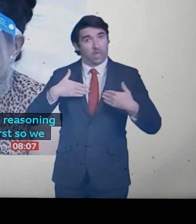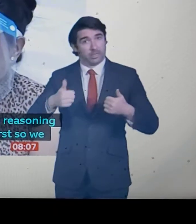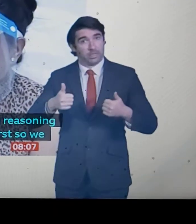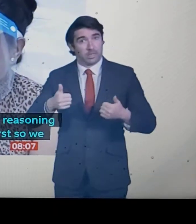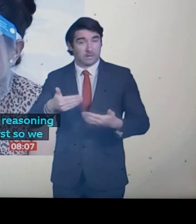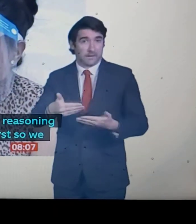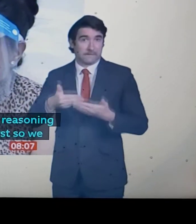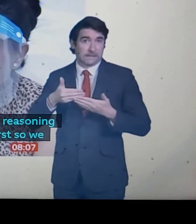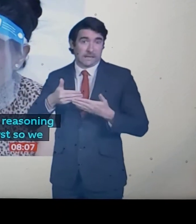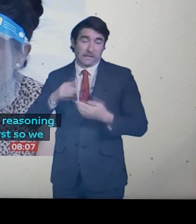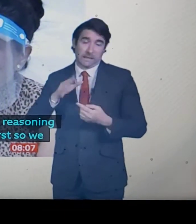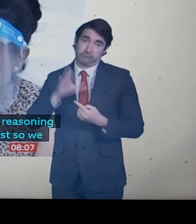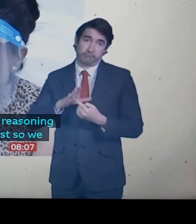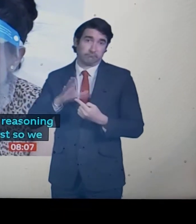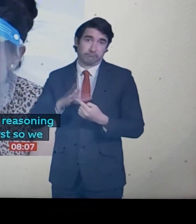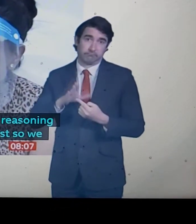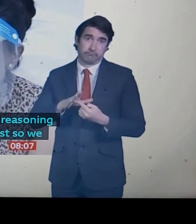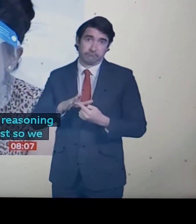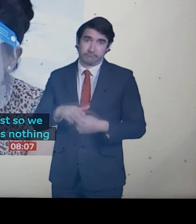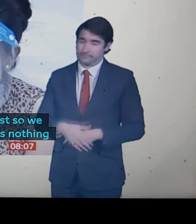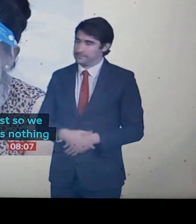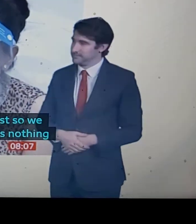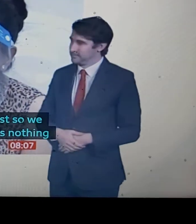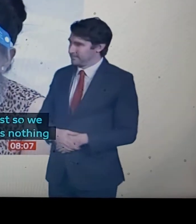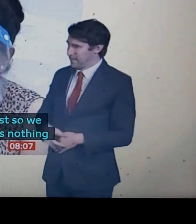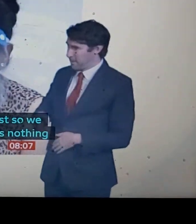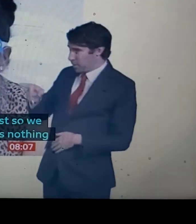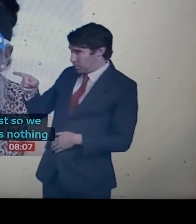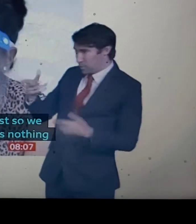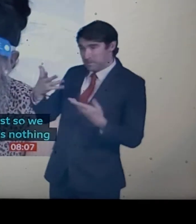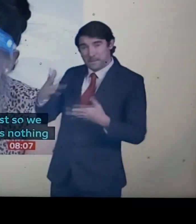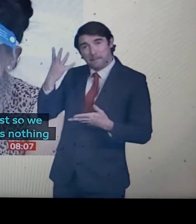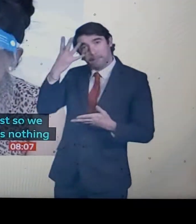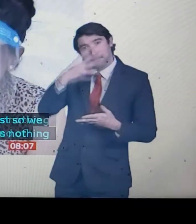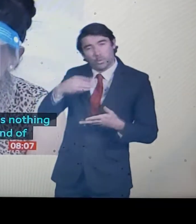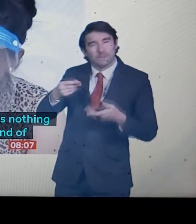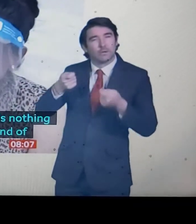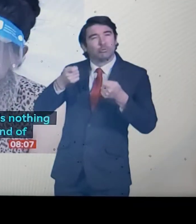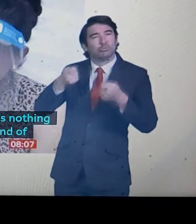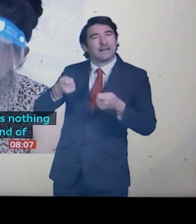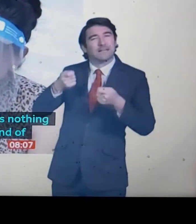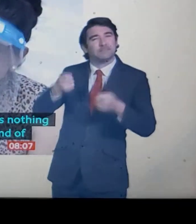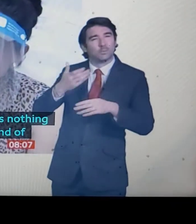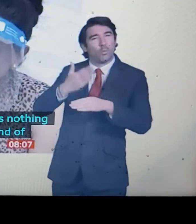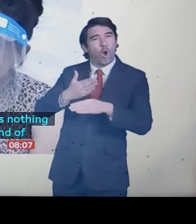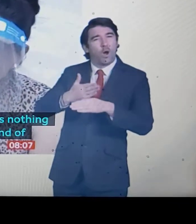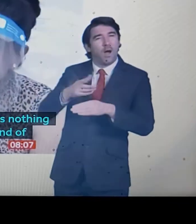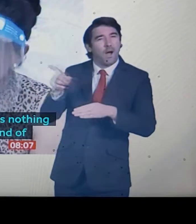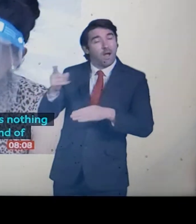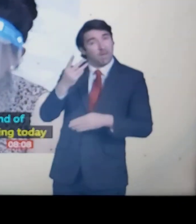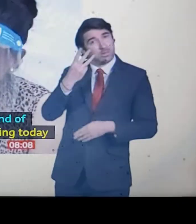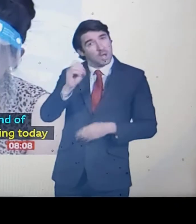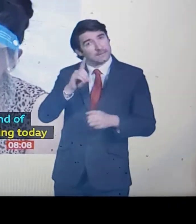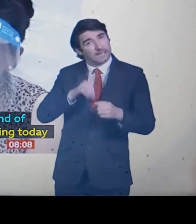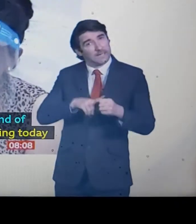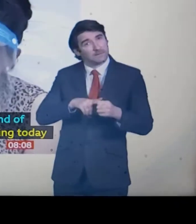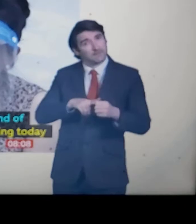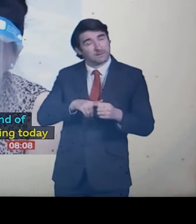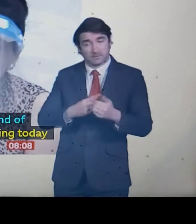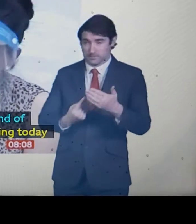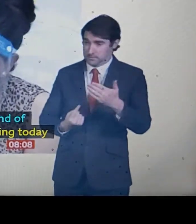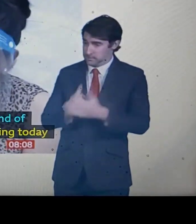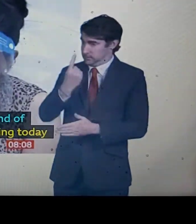Joe Biden as their presidential candidate at the party's online convention. And hands-free driving could arrive on UK roads by